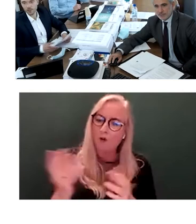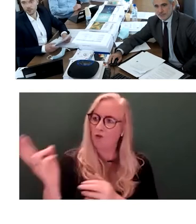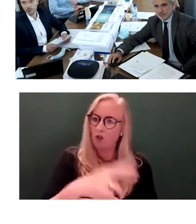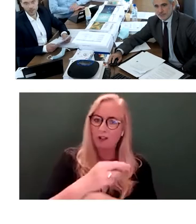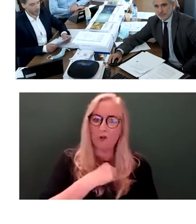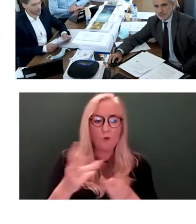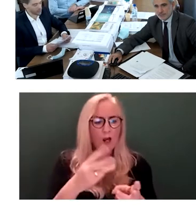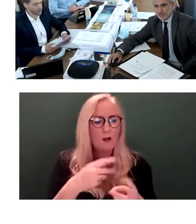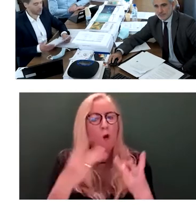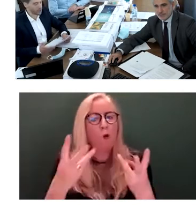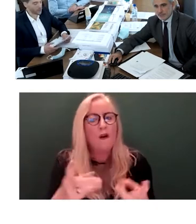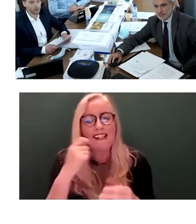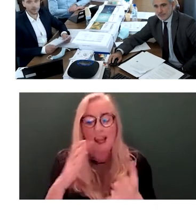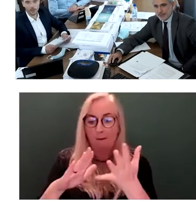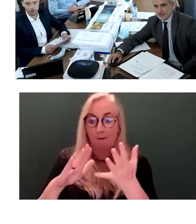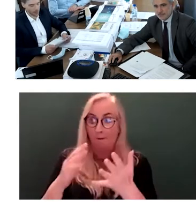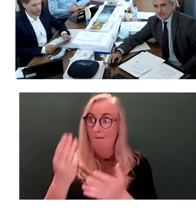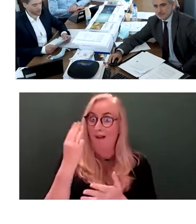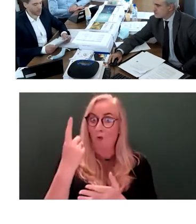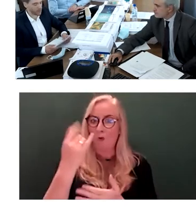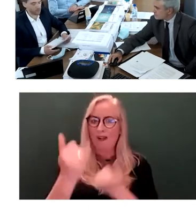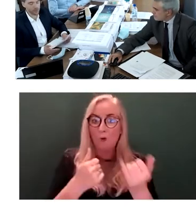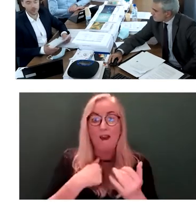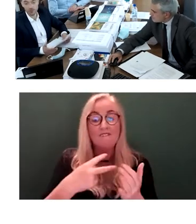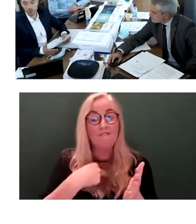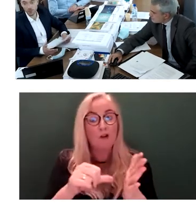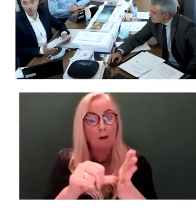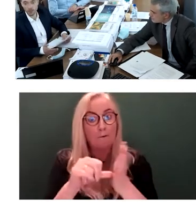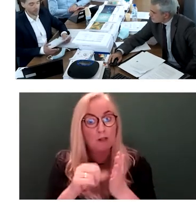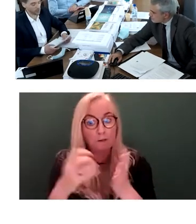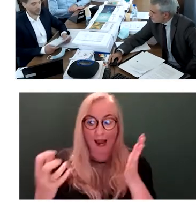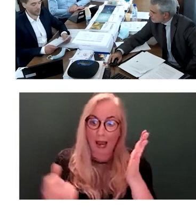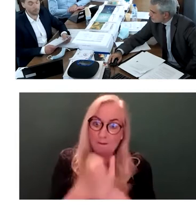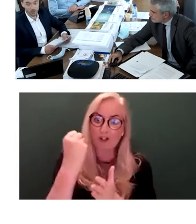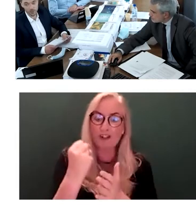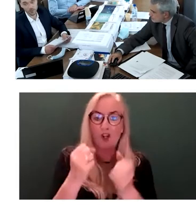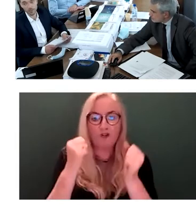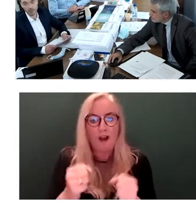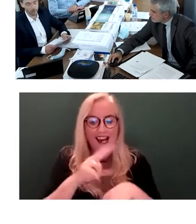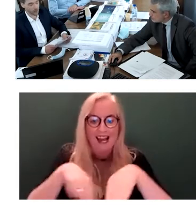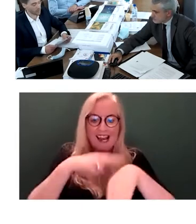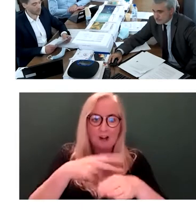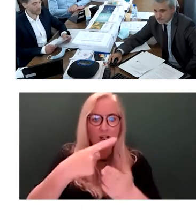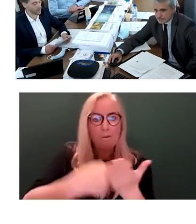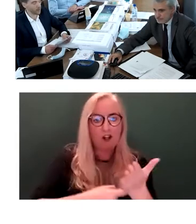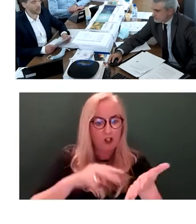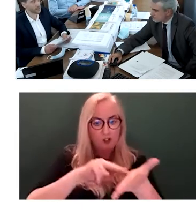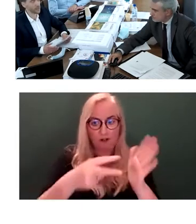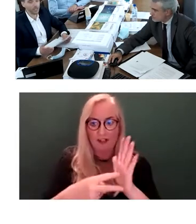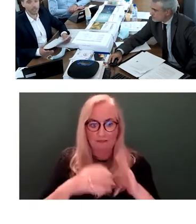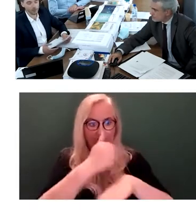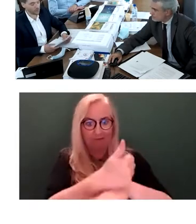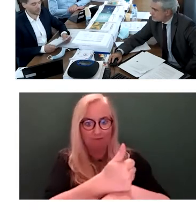just say also that in the last year, we've actually been very impressed by the ambitious and strong national policy strategies that are in place in